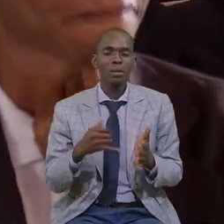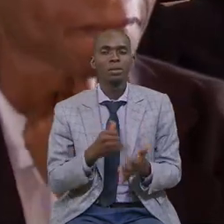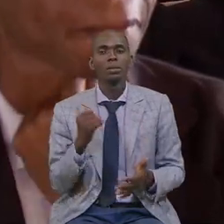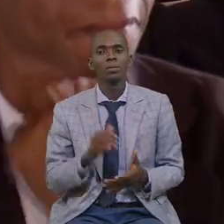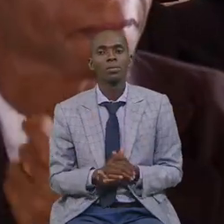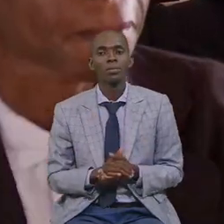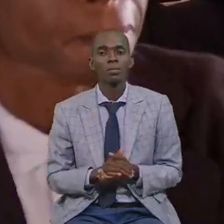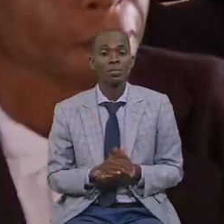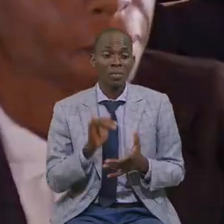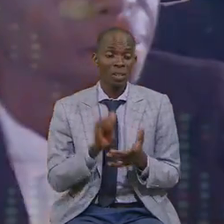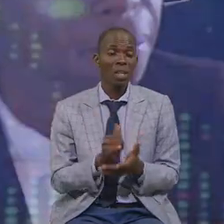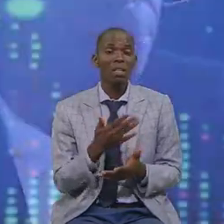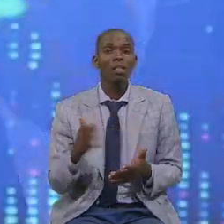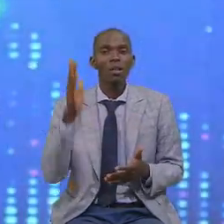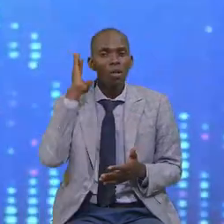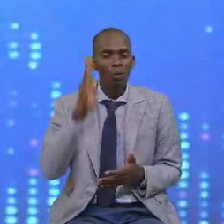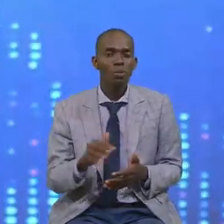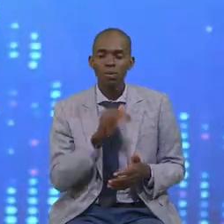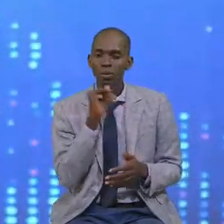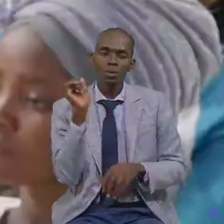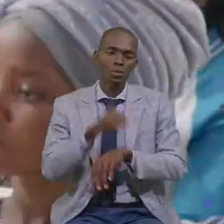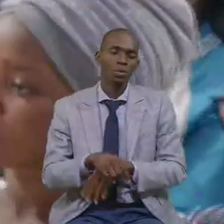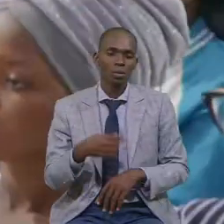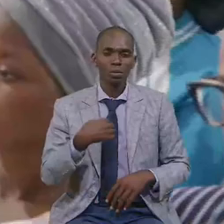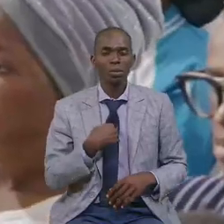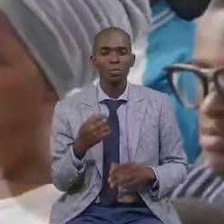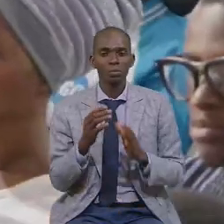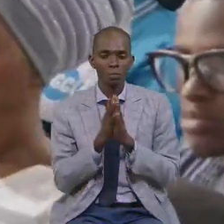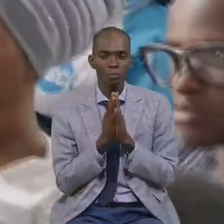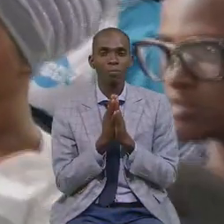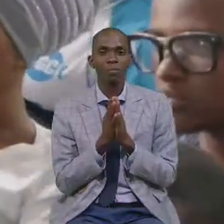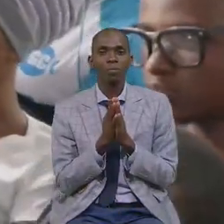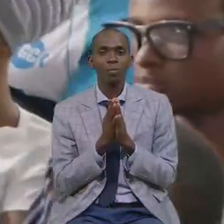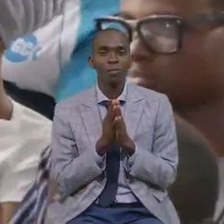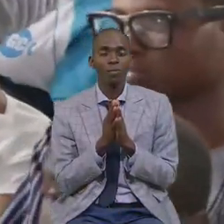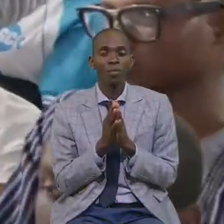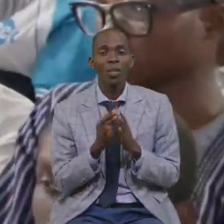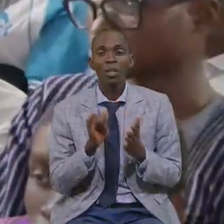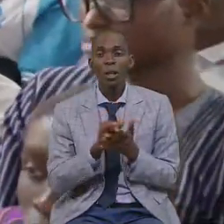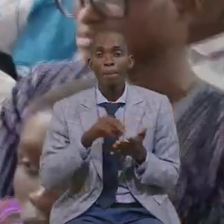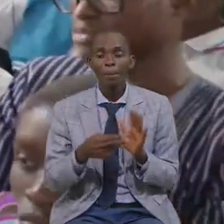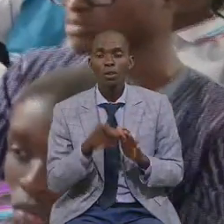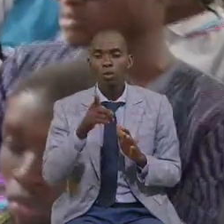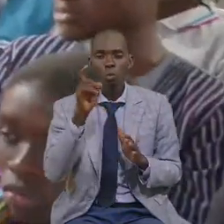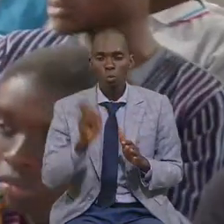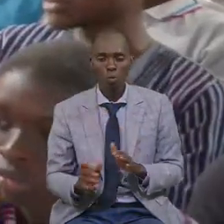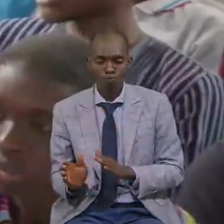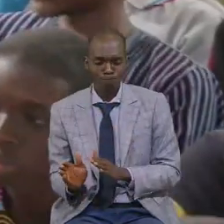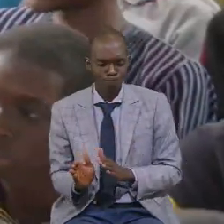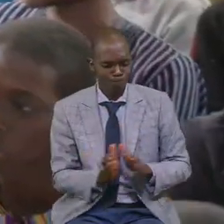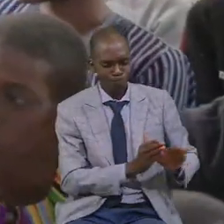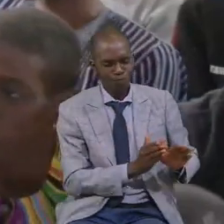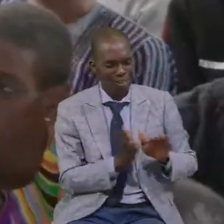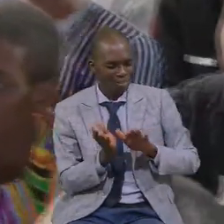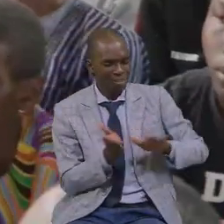That sin will not master me. But that means that you push aside every